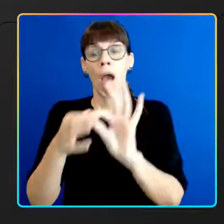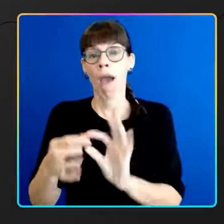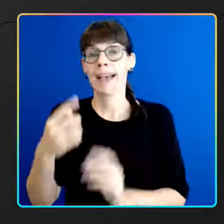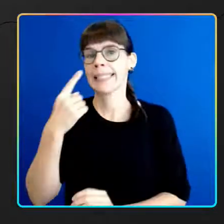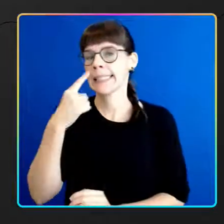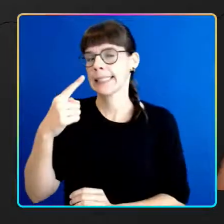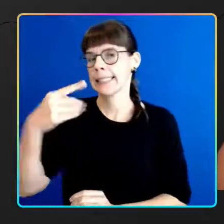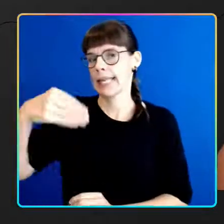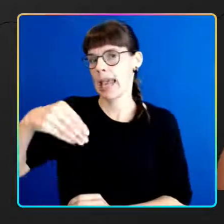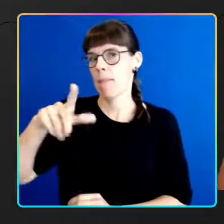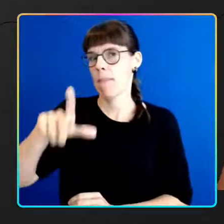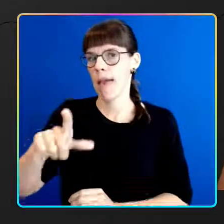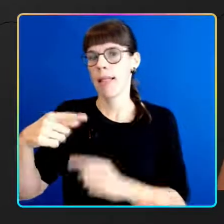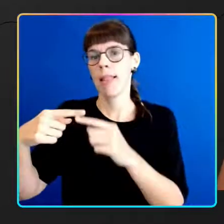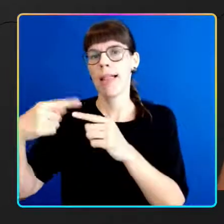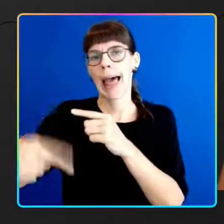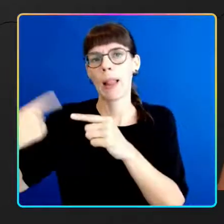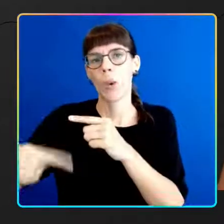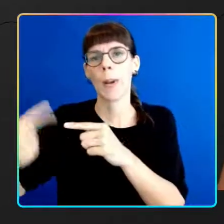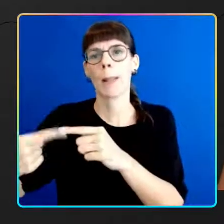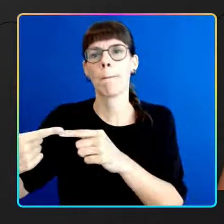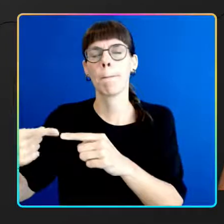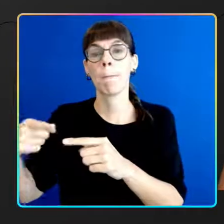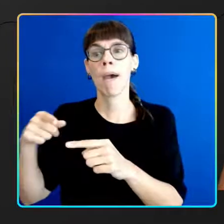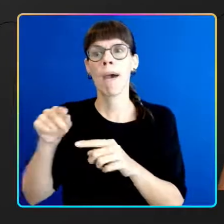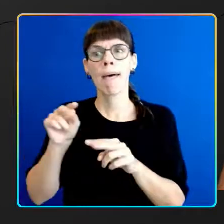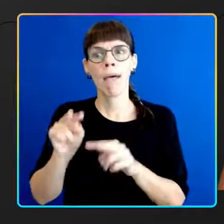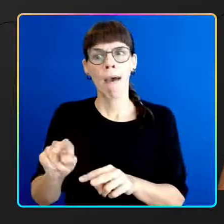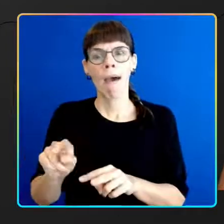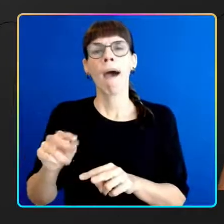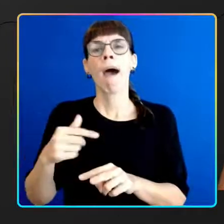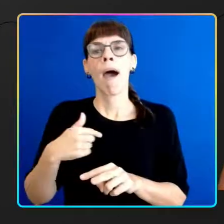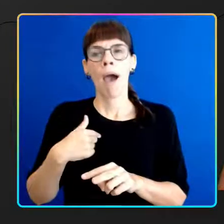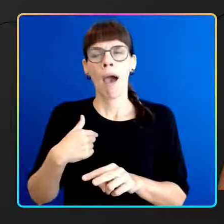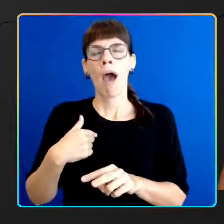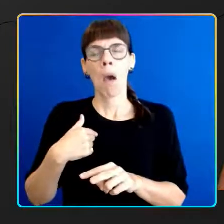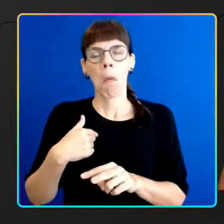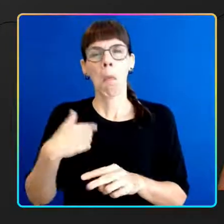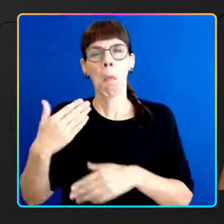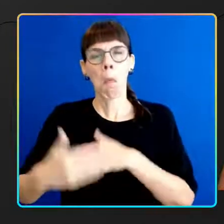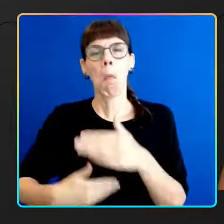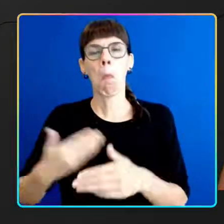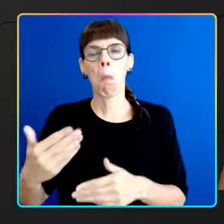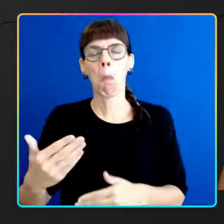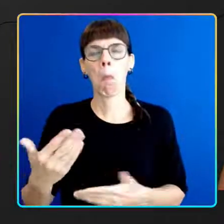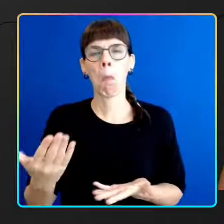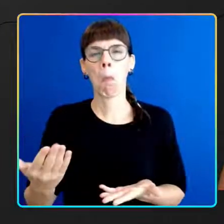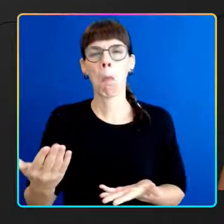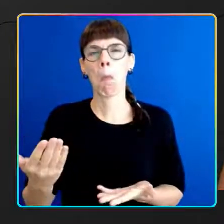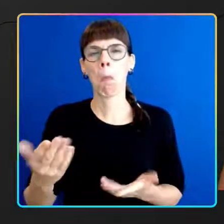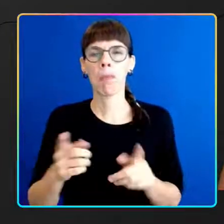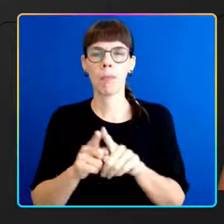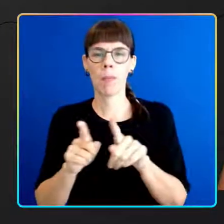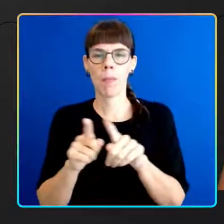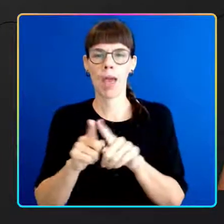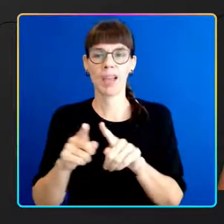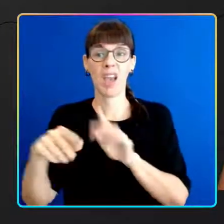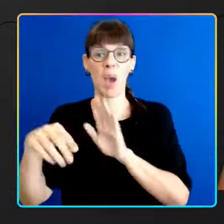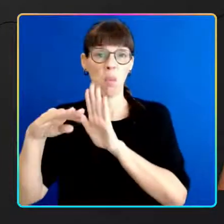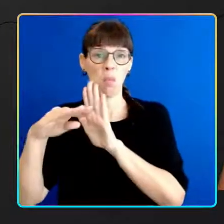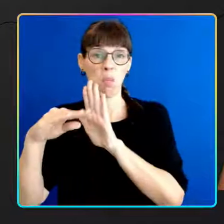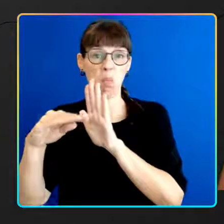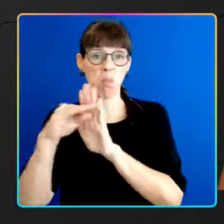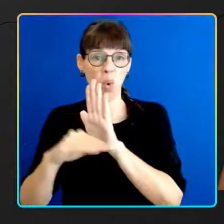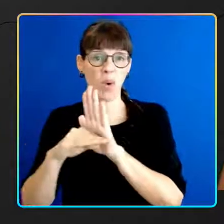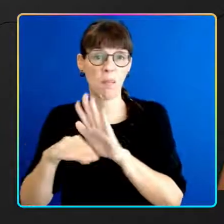learning algorithm. And that's a point that actually I start, and I can say the first kind of the programming application was not